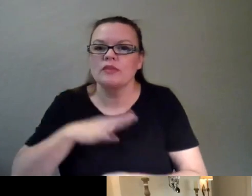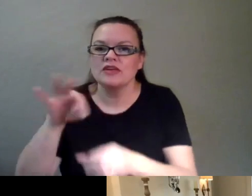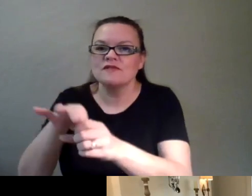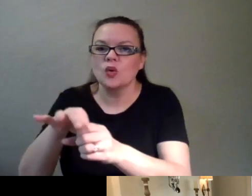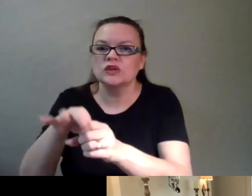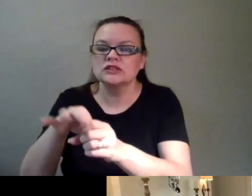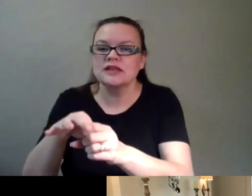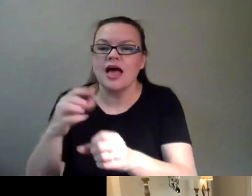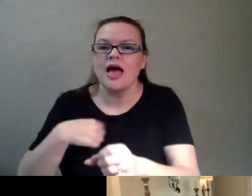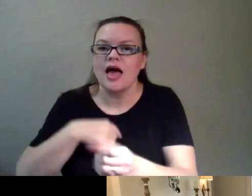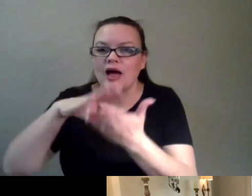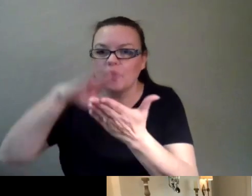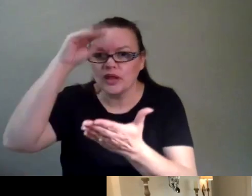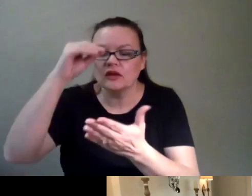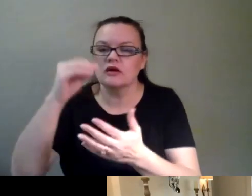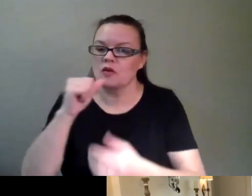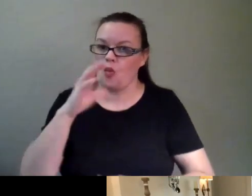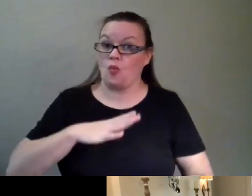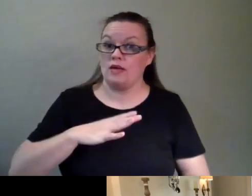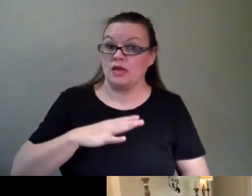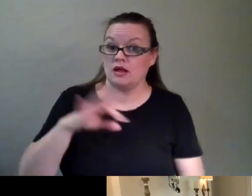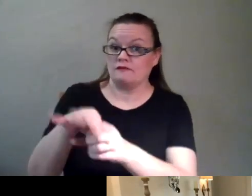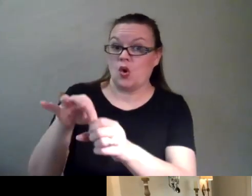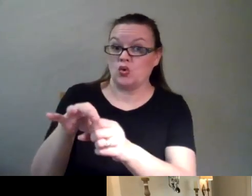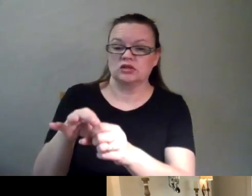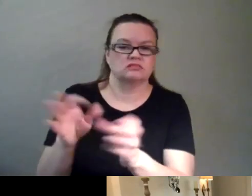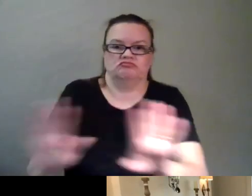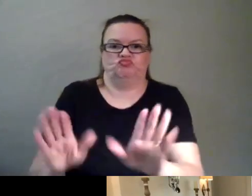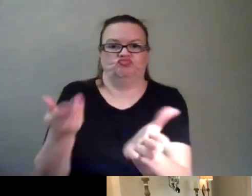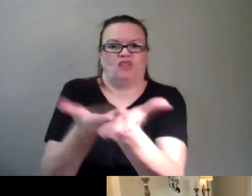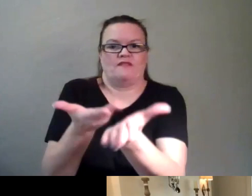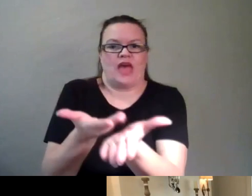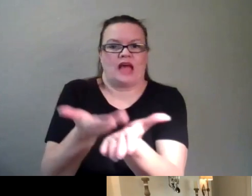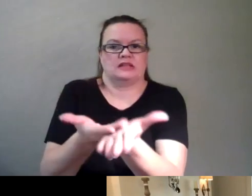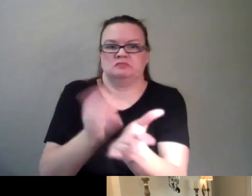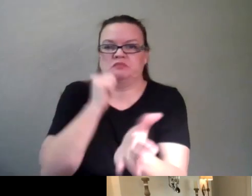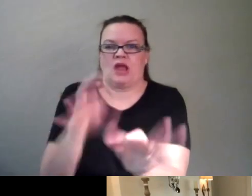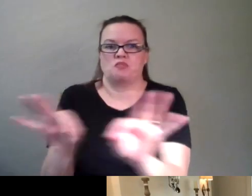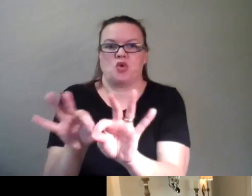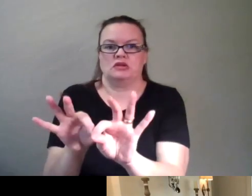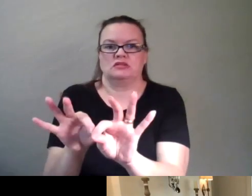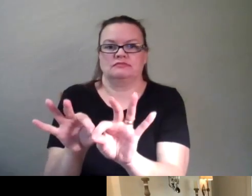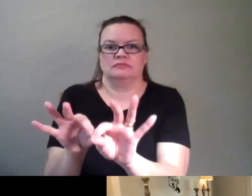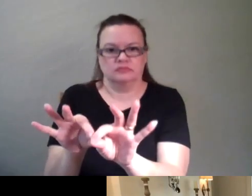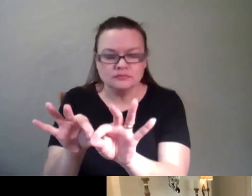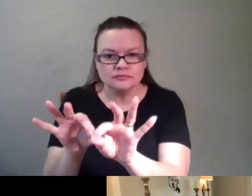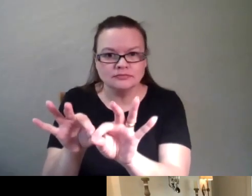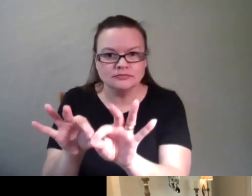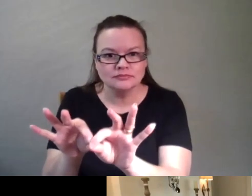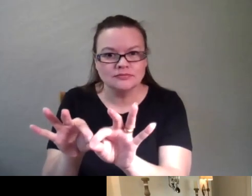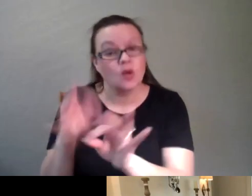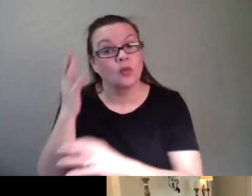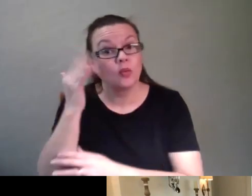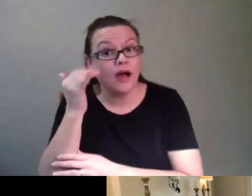That for swing women voters, facts were way, way down, in part because people have a very, very